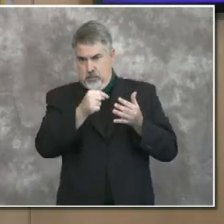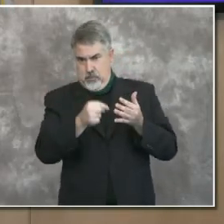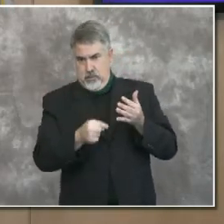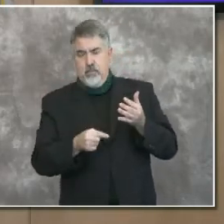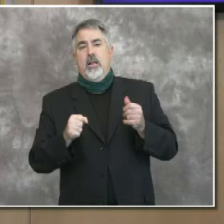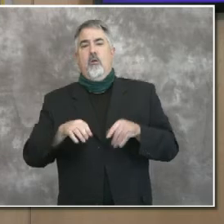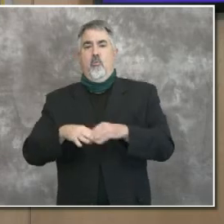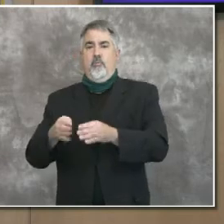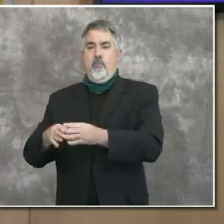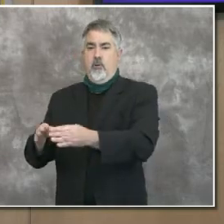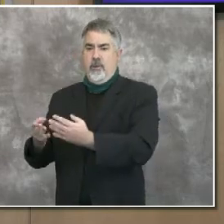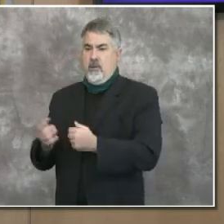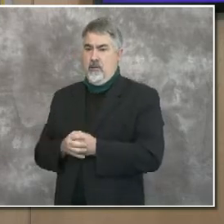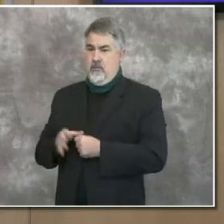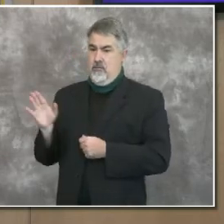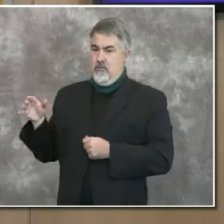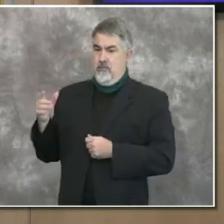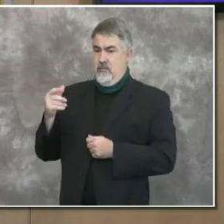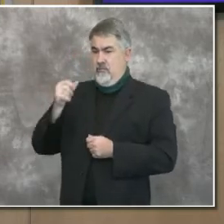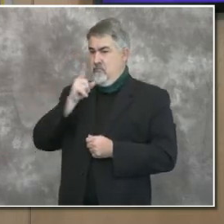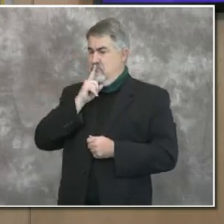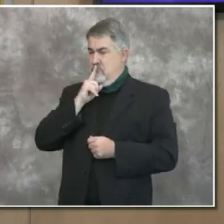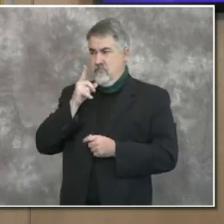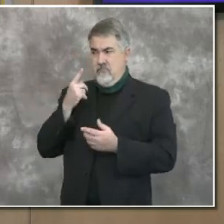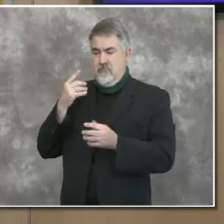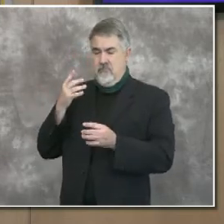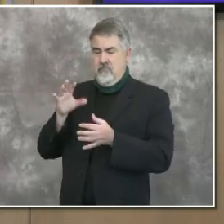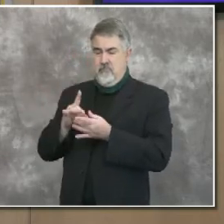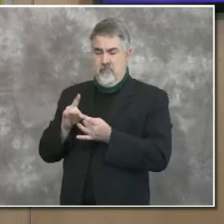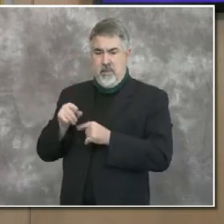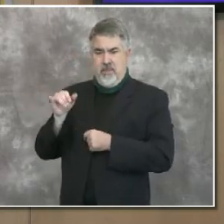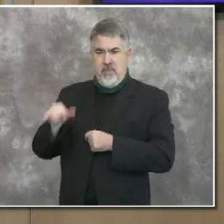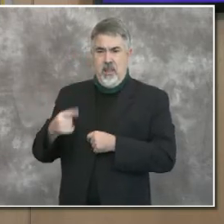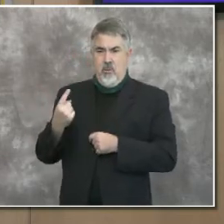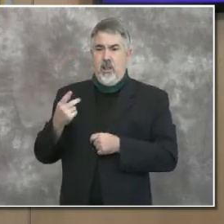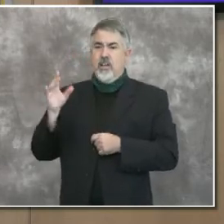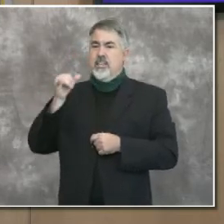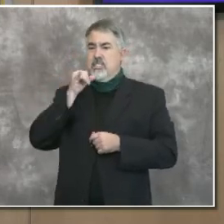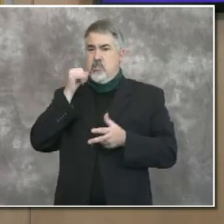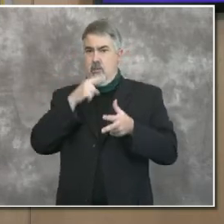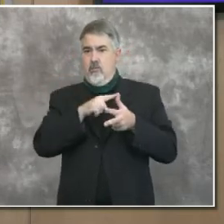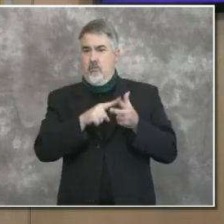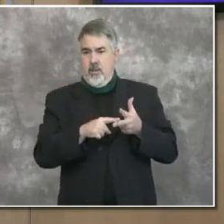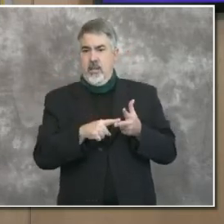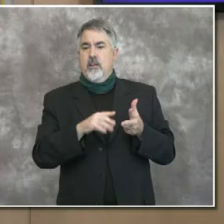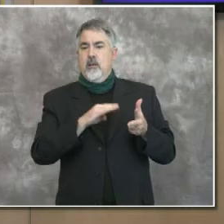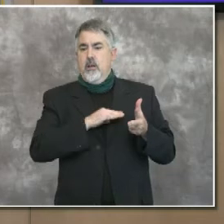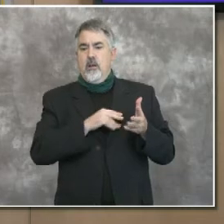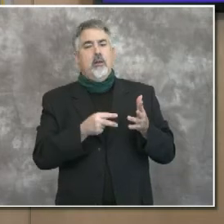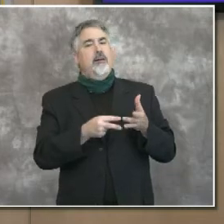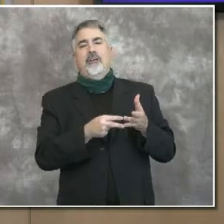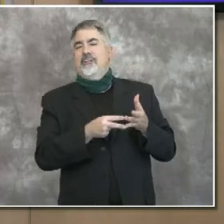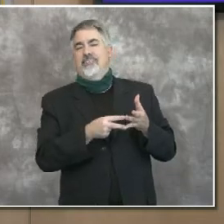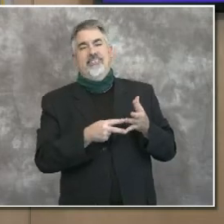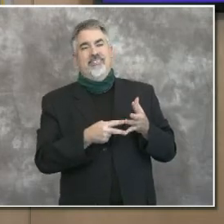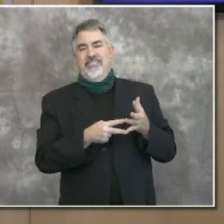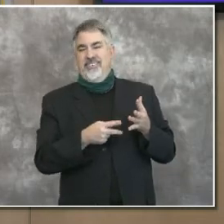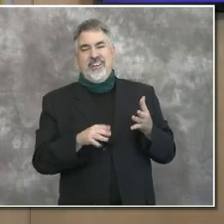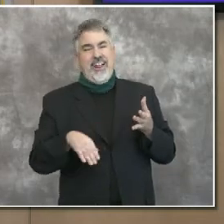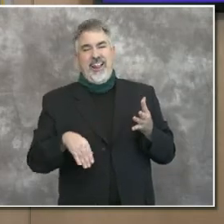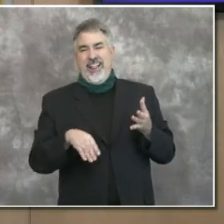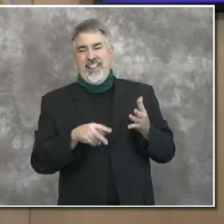them much today, but you said that we've met 3 out of 5 of them. One we haven't met yet